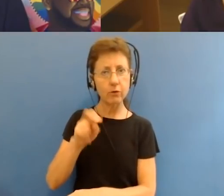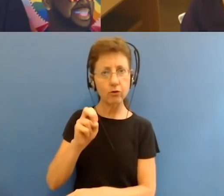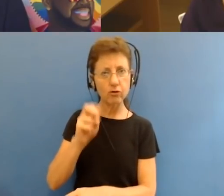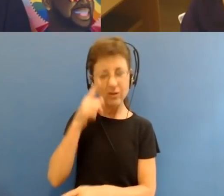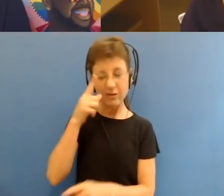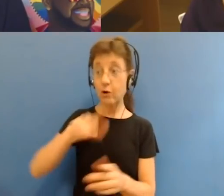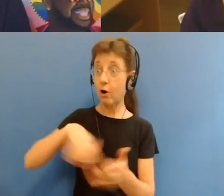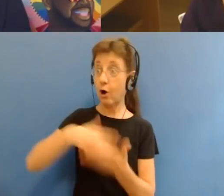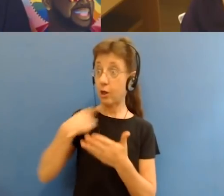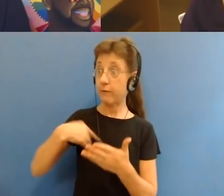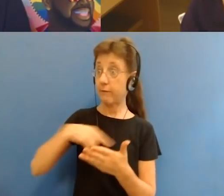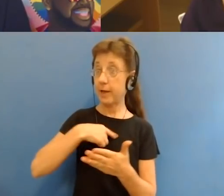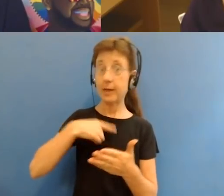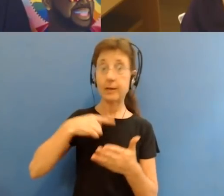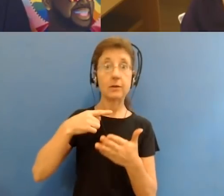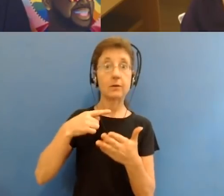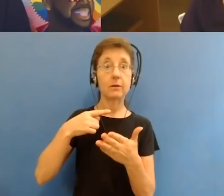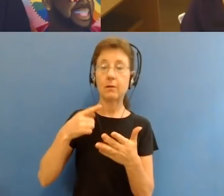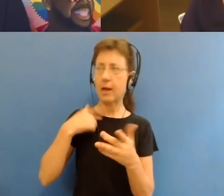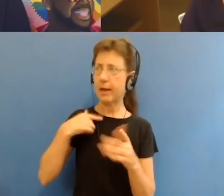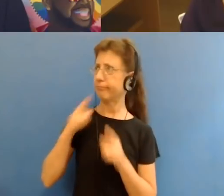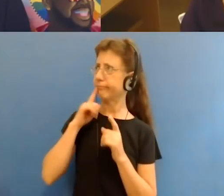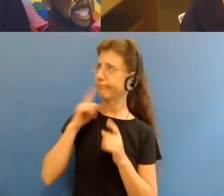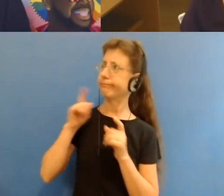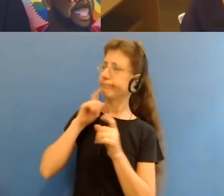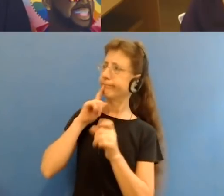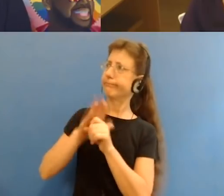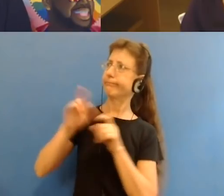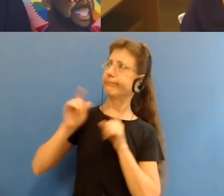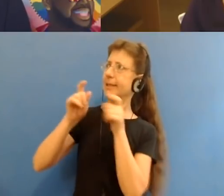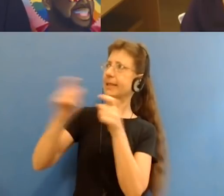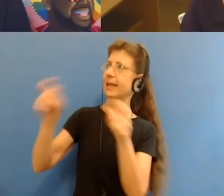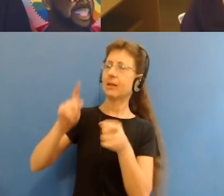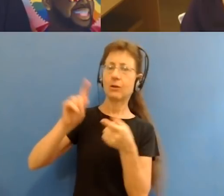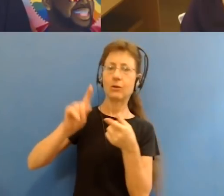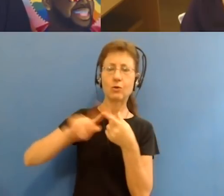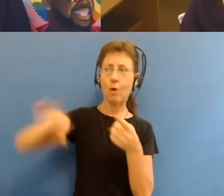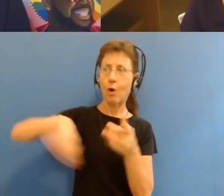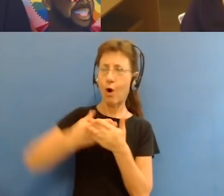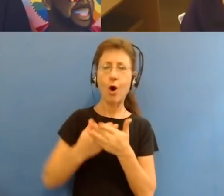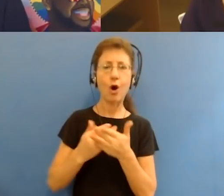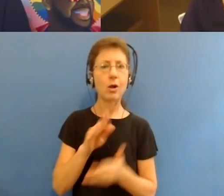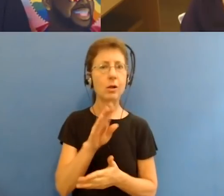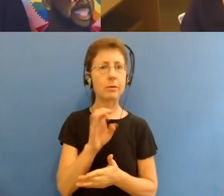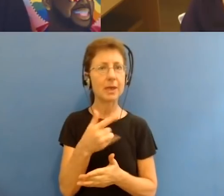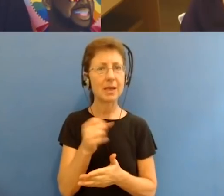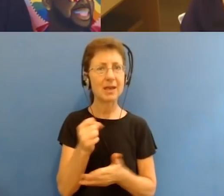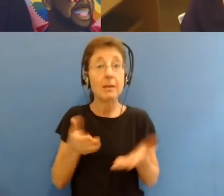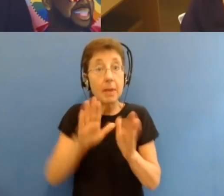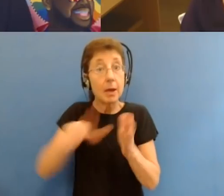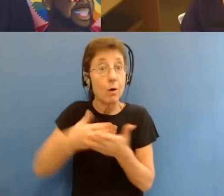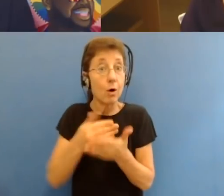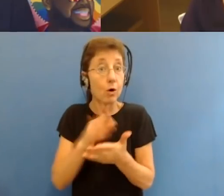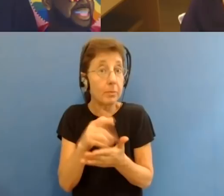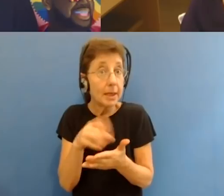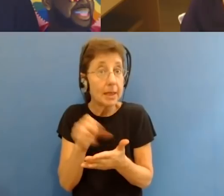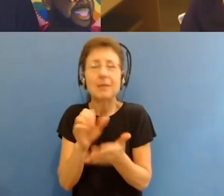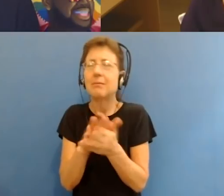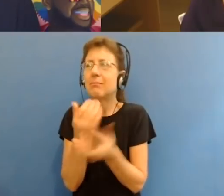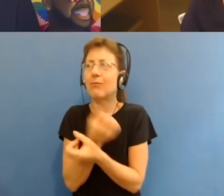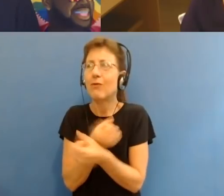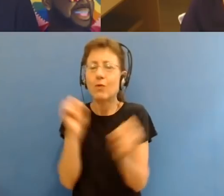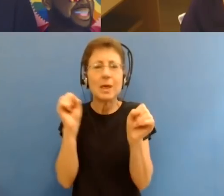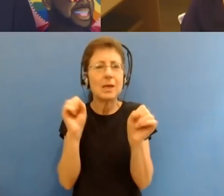us to the liberation of all beings, that all beings may be freed through the profound